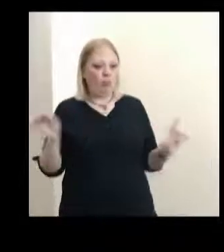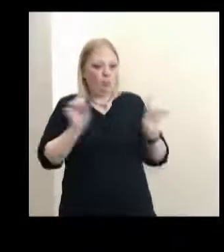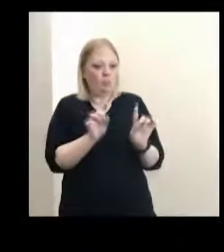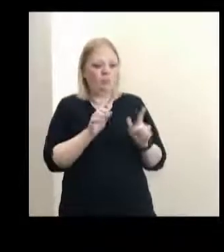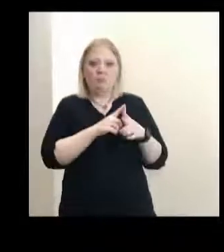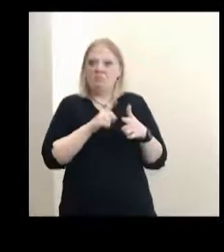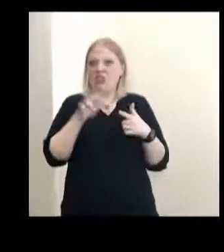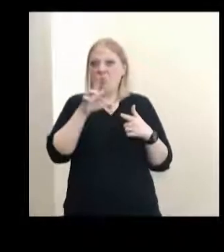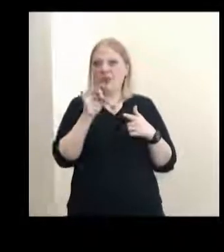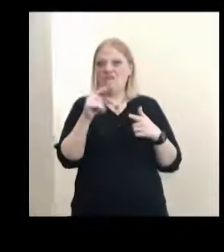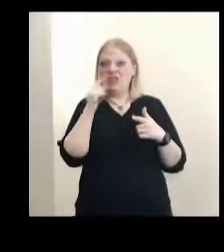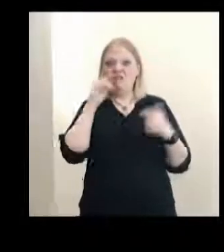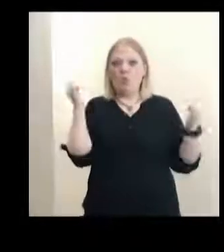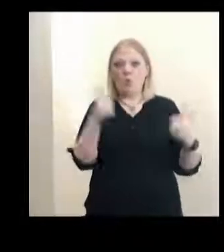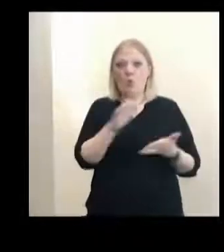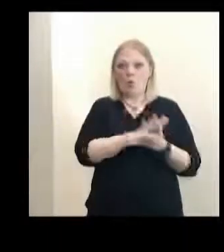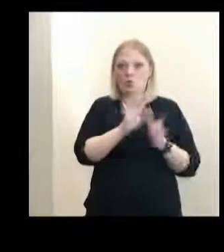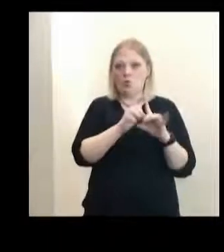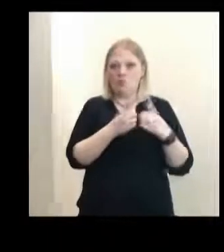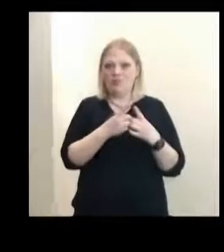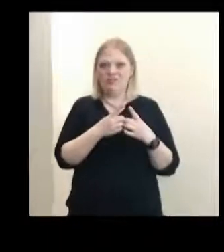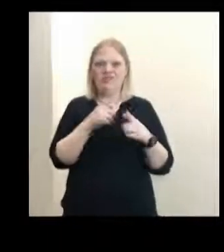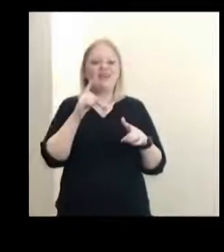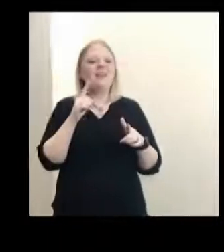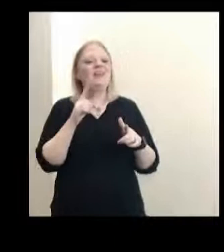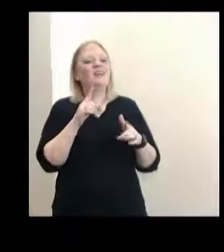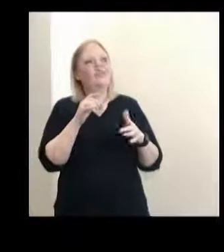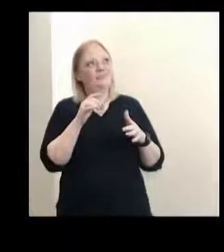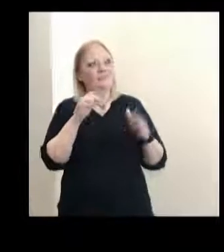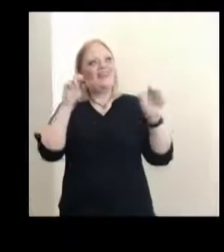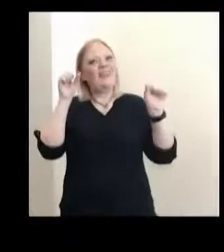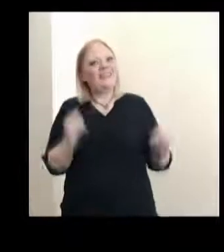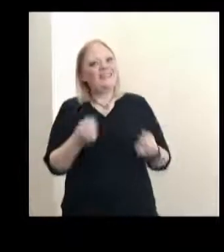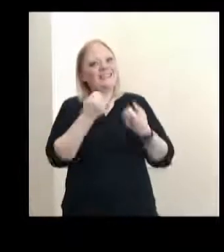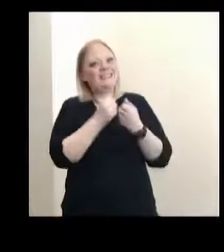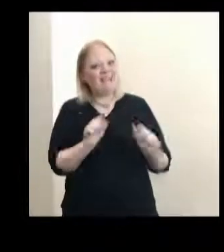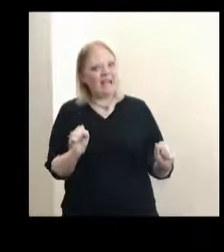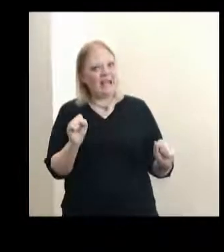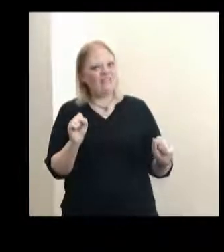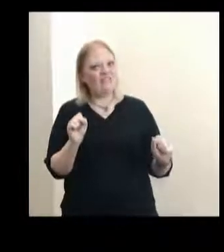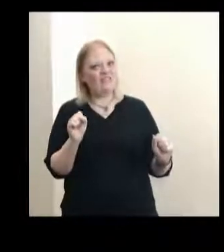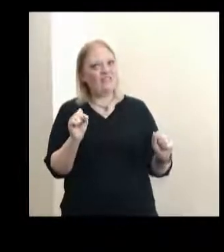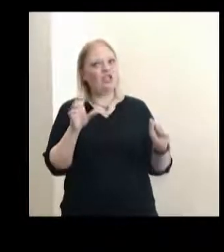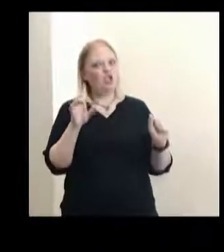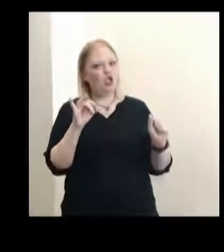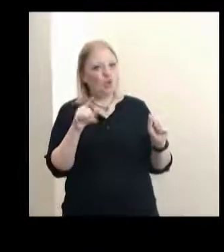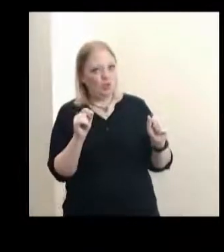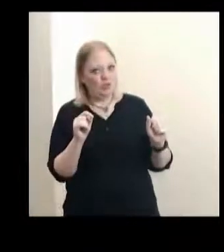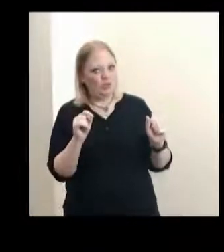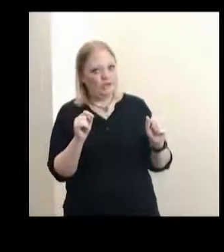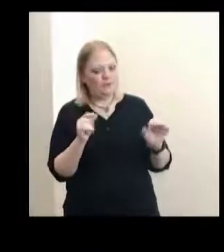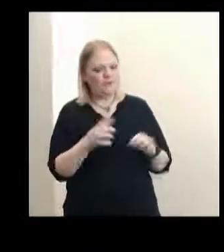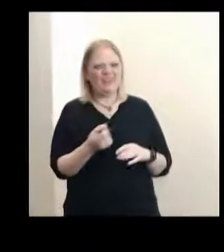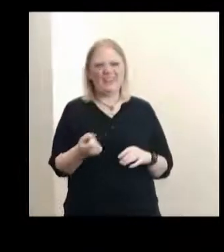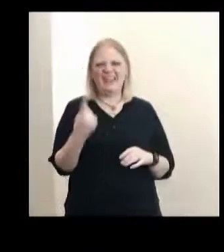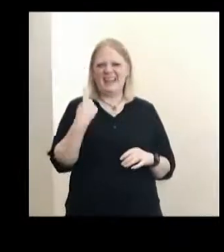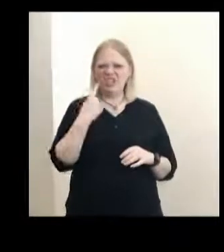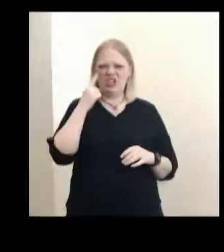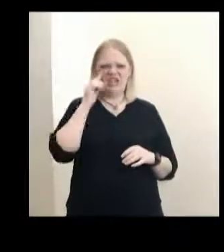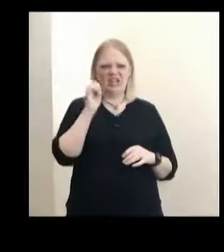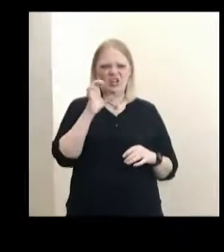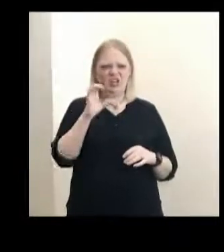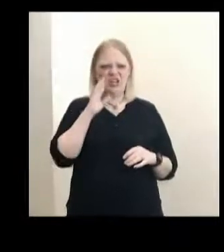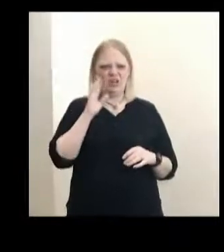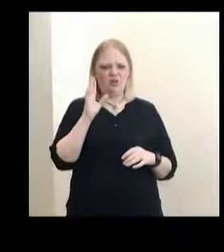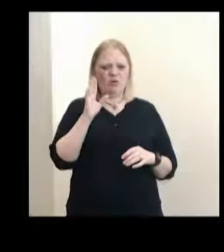for all school districts that can safely do it. Last year, Erie County gave, I think, $15 million